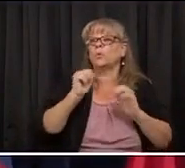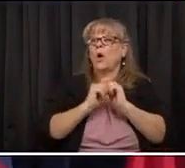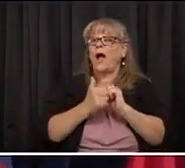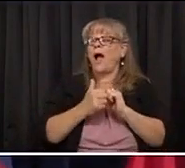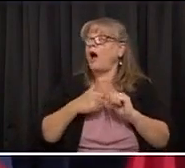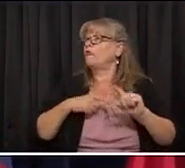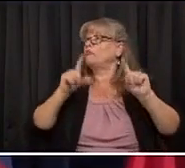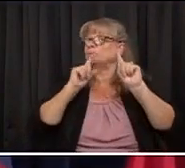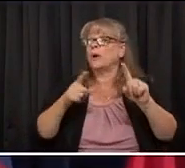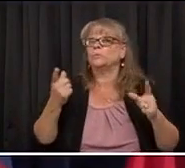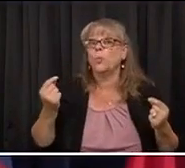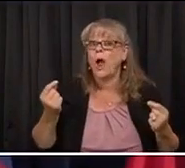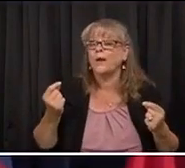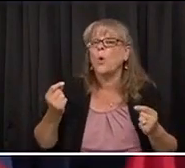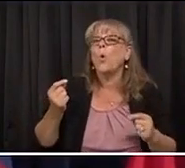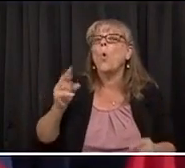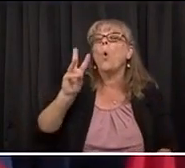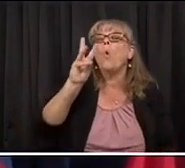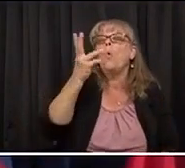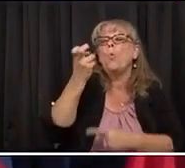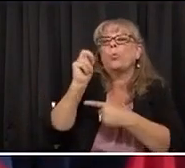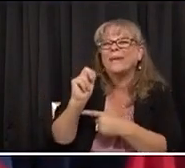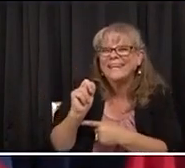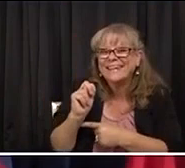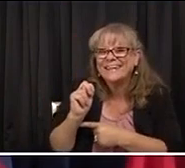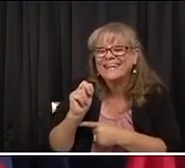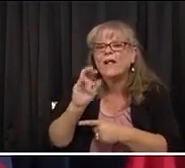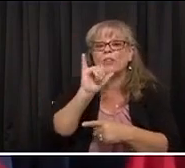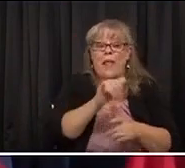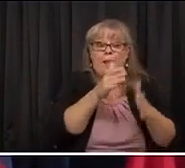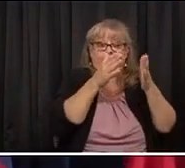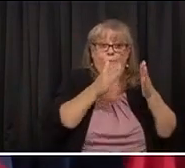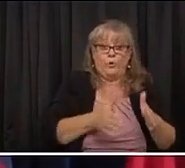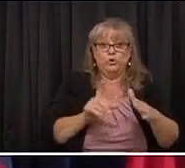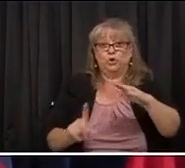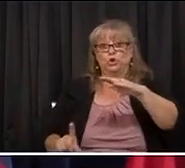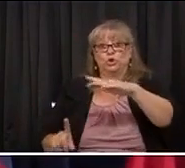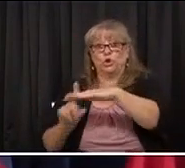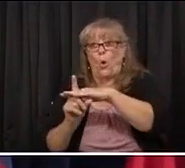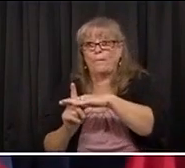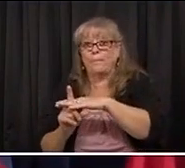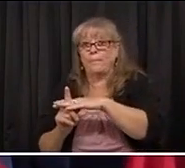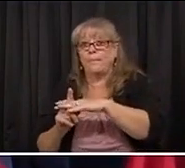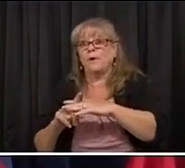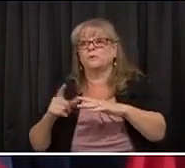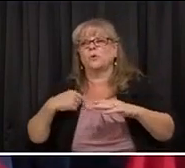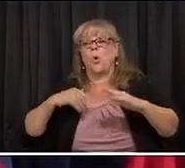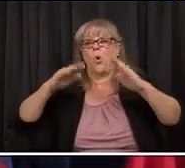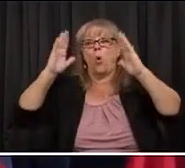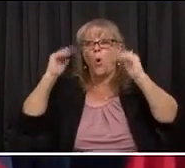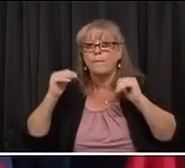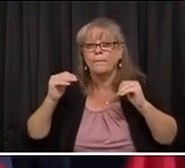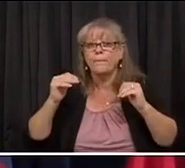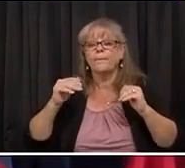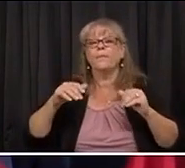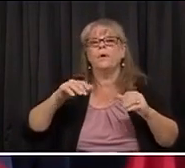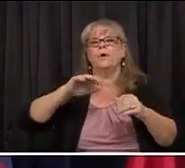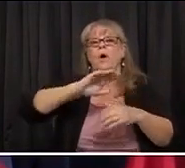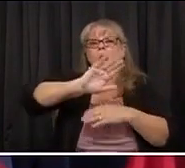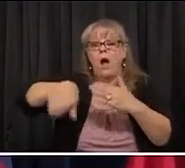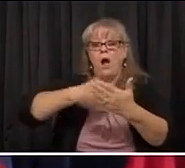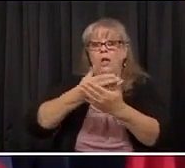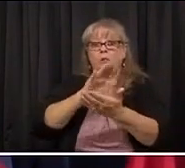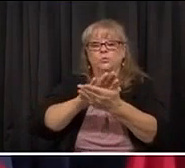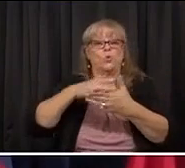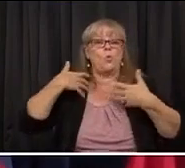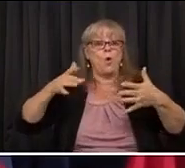a person has it at a school, hopefully the whole school doesn't need to shut down, but just those who were